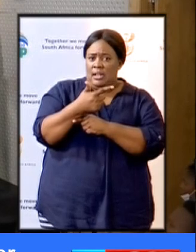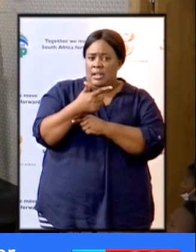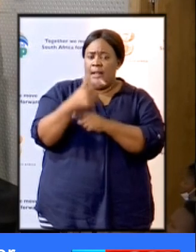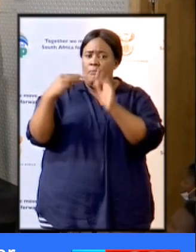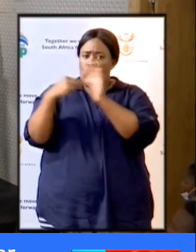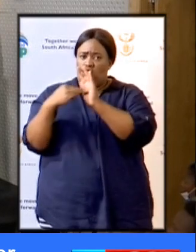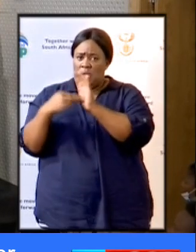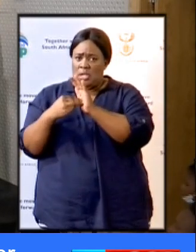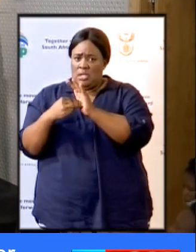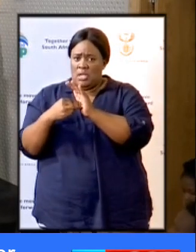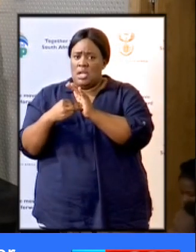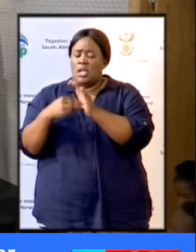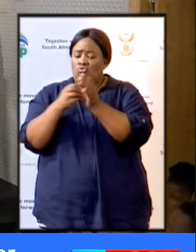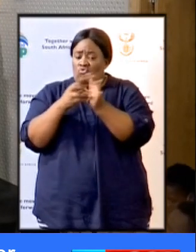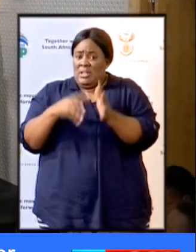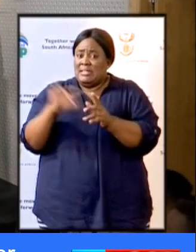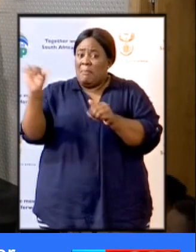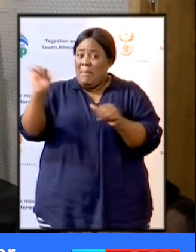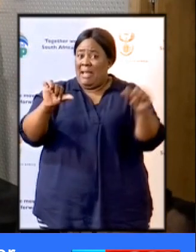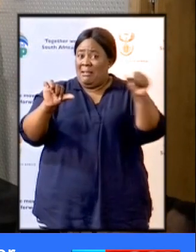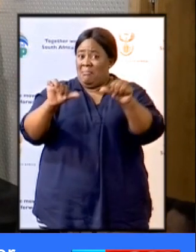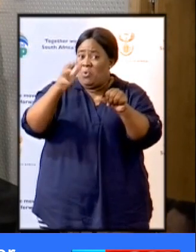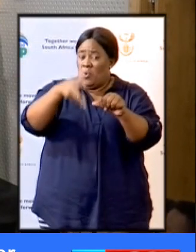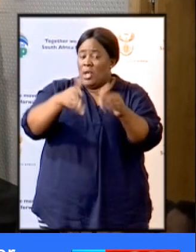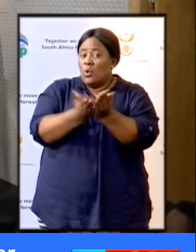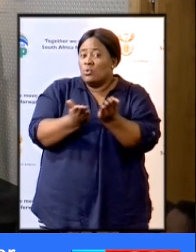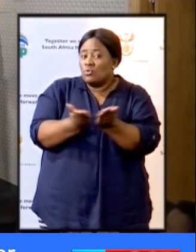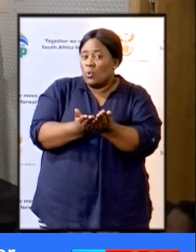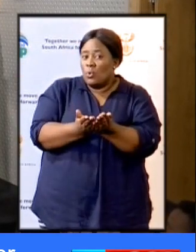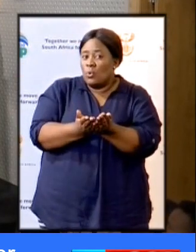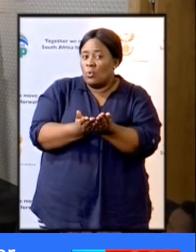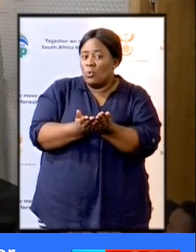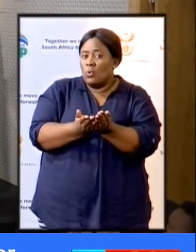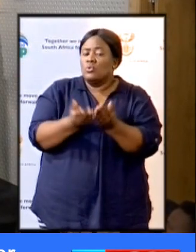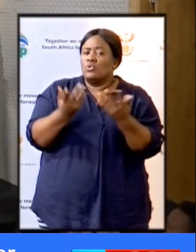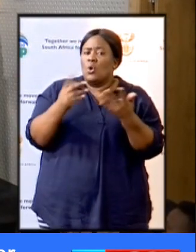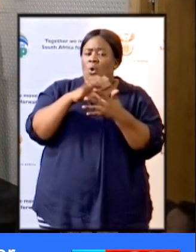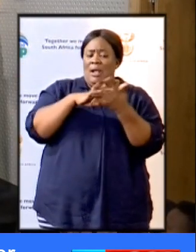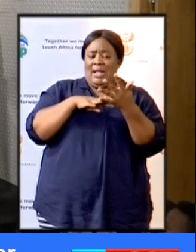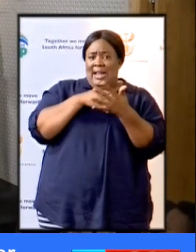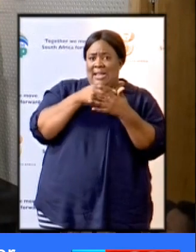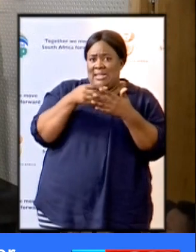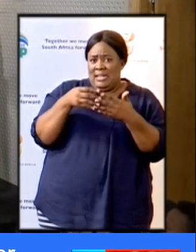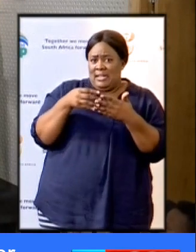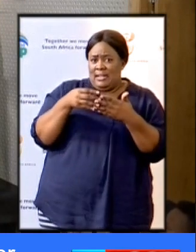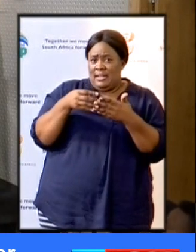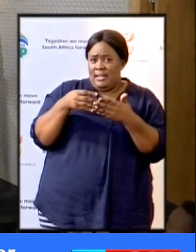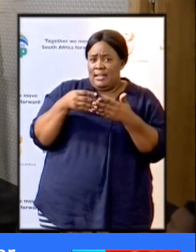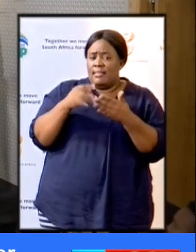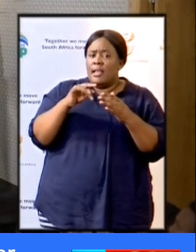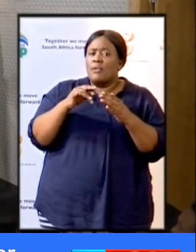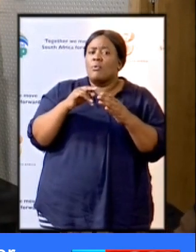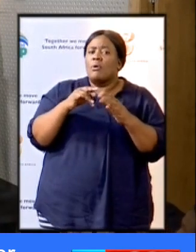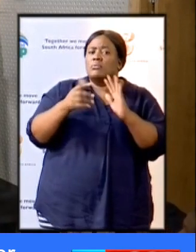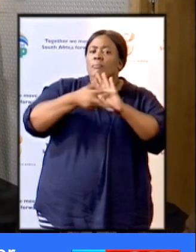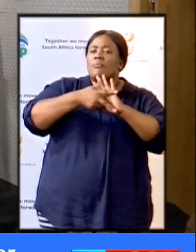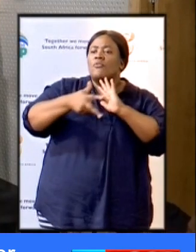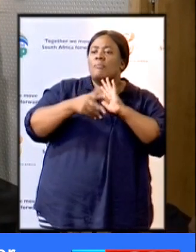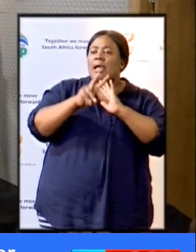and should the school calendar that was approved by the NCC still need to be approved by cabinet as well?